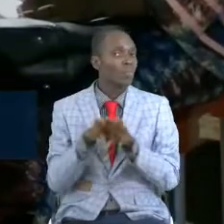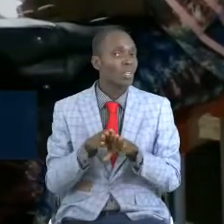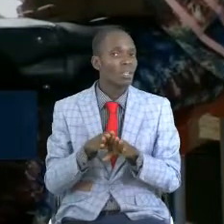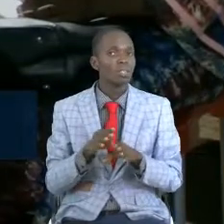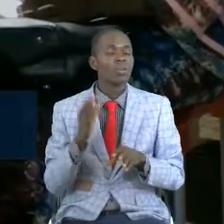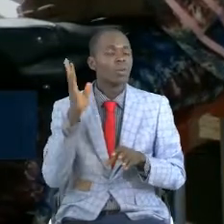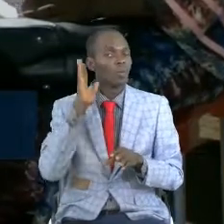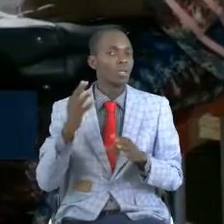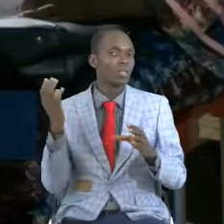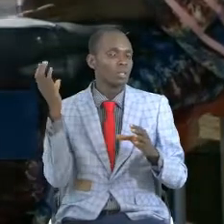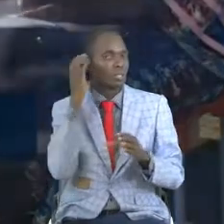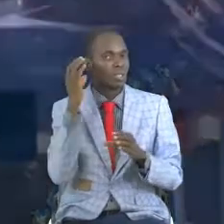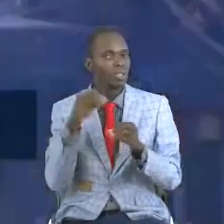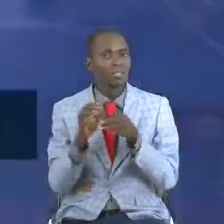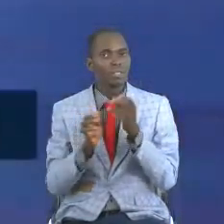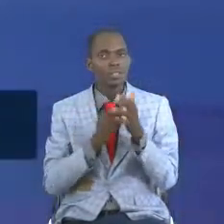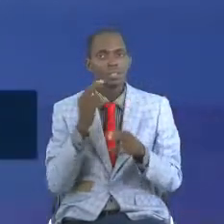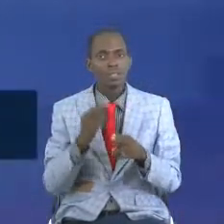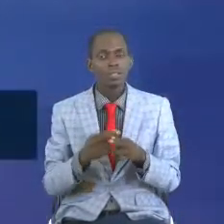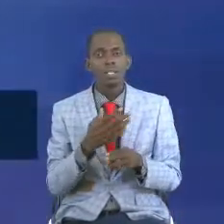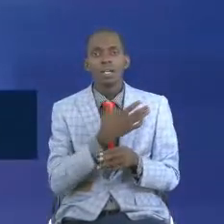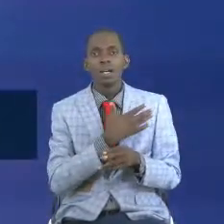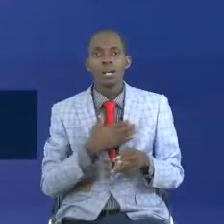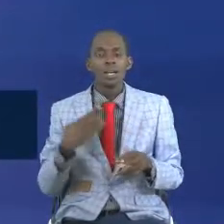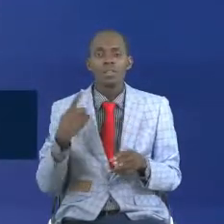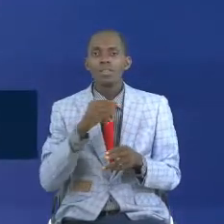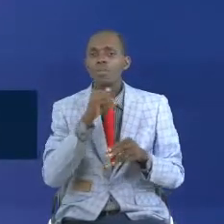hear. And the impossible,